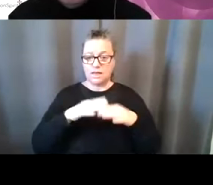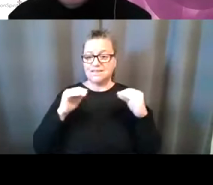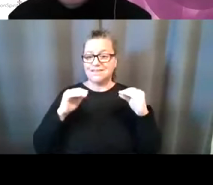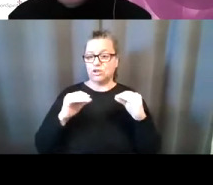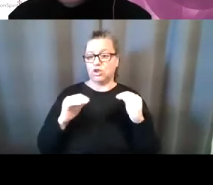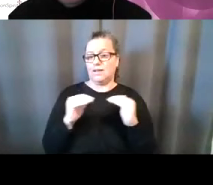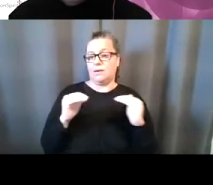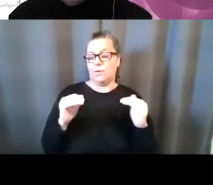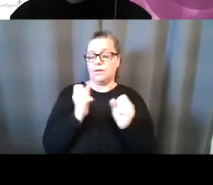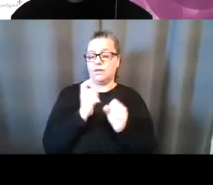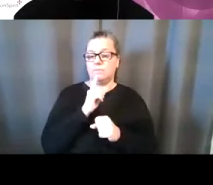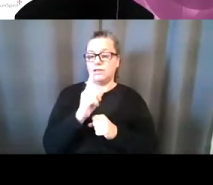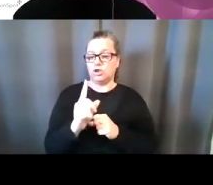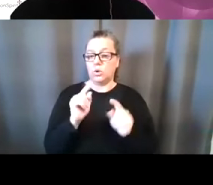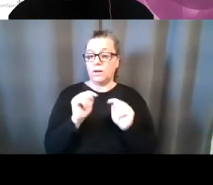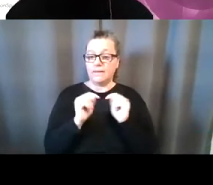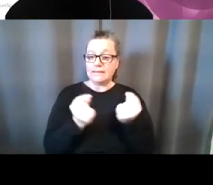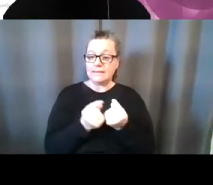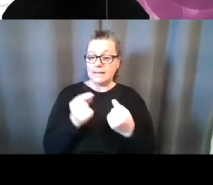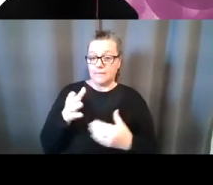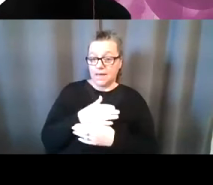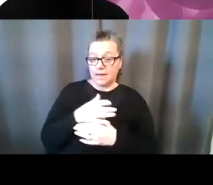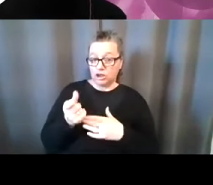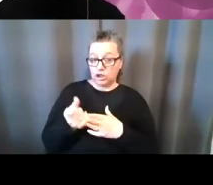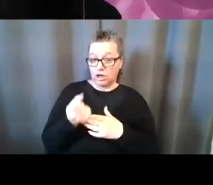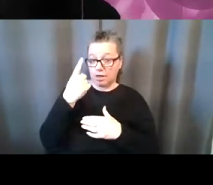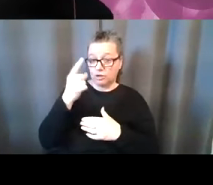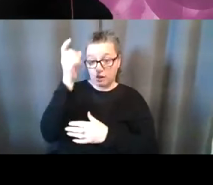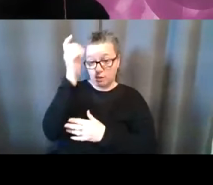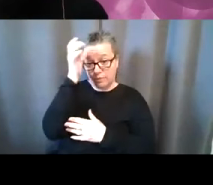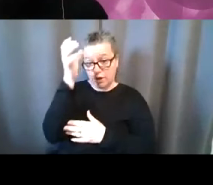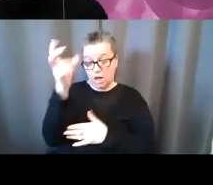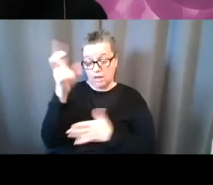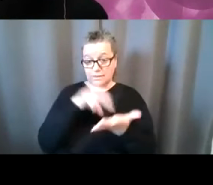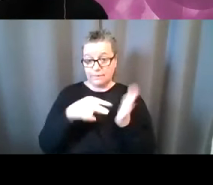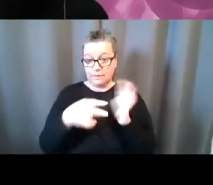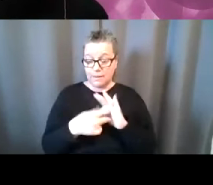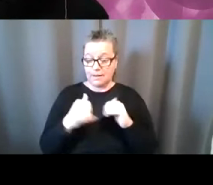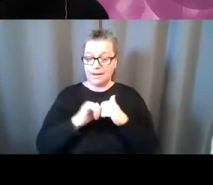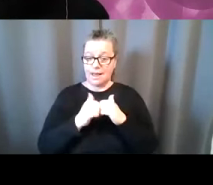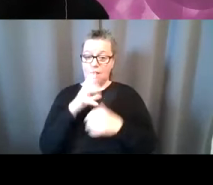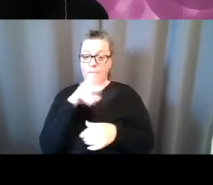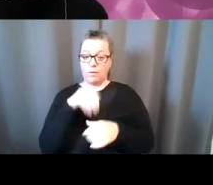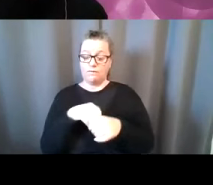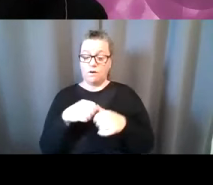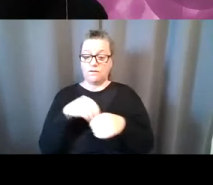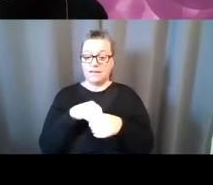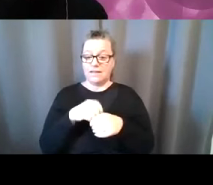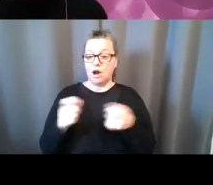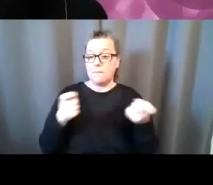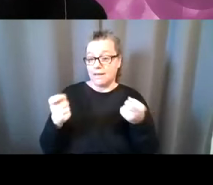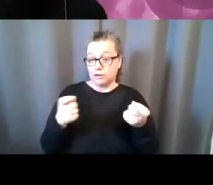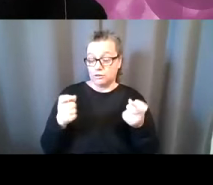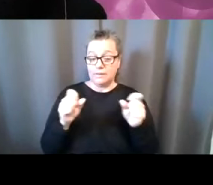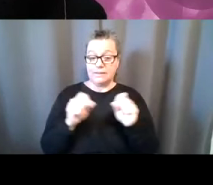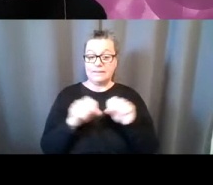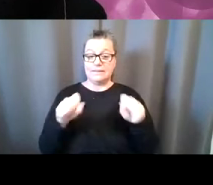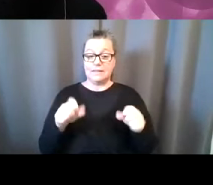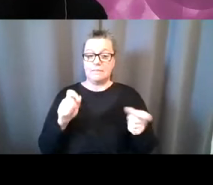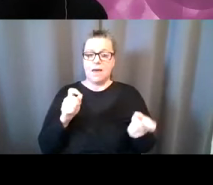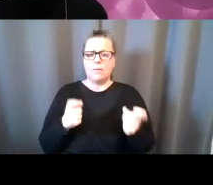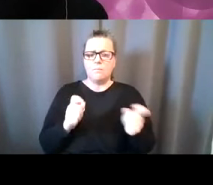and to ensure that the team had a shared understanding of what the concepts meant and how they played into our management system. And we also modified